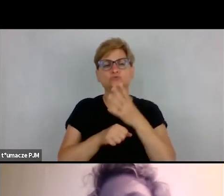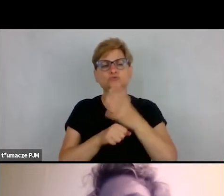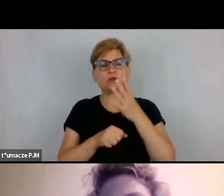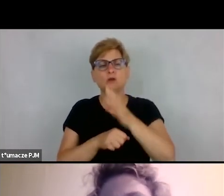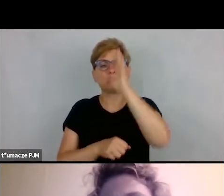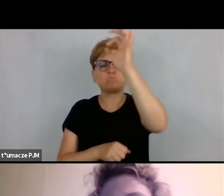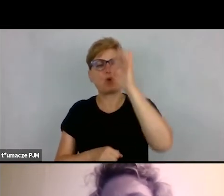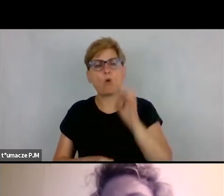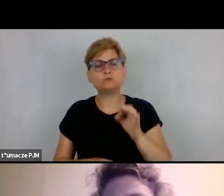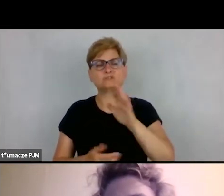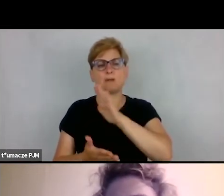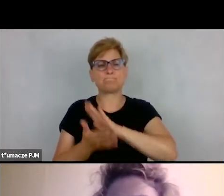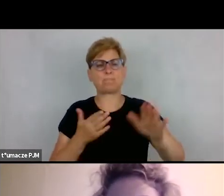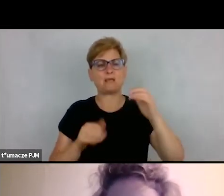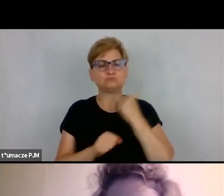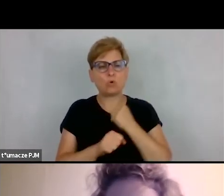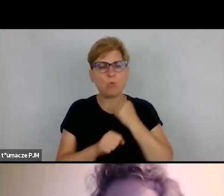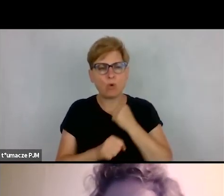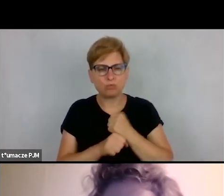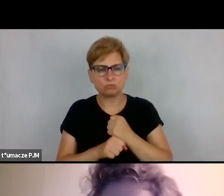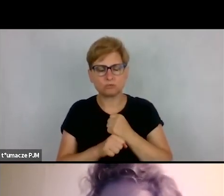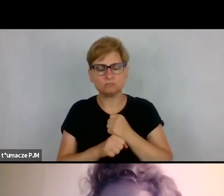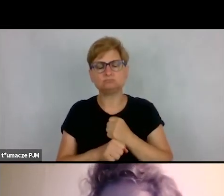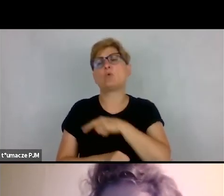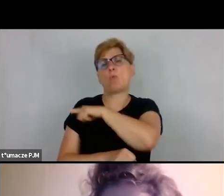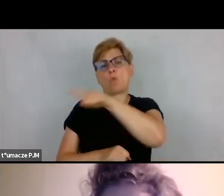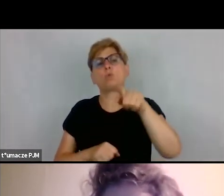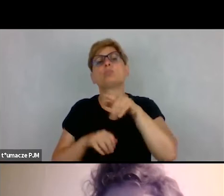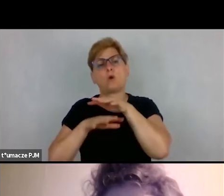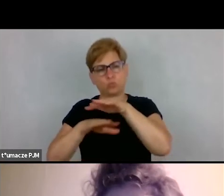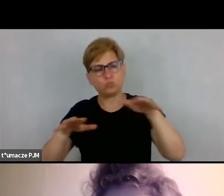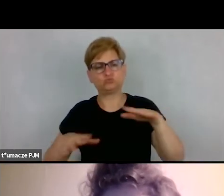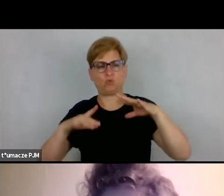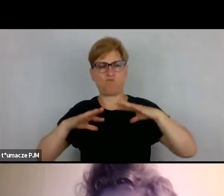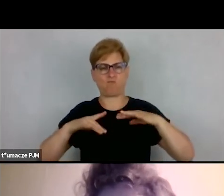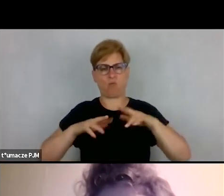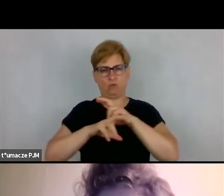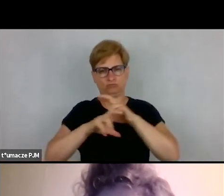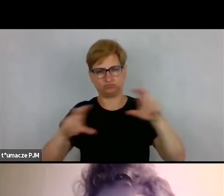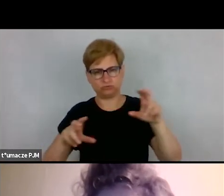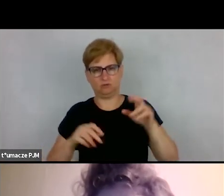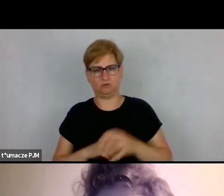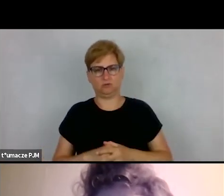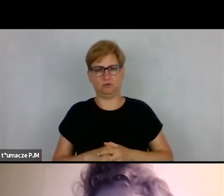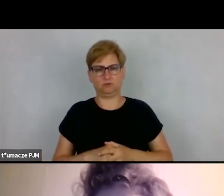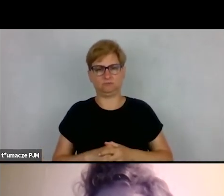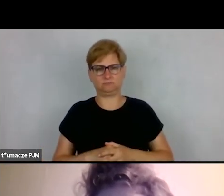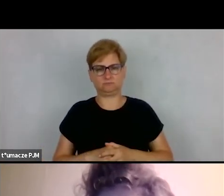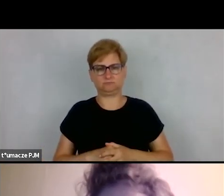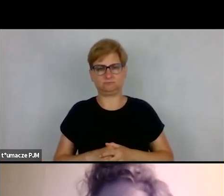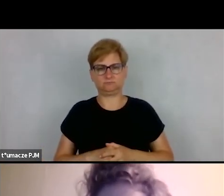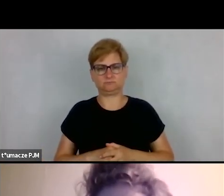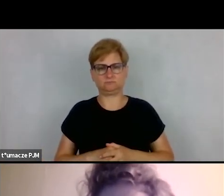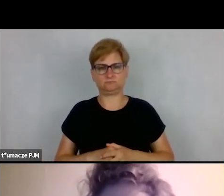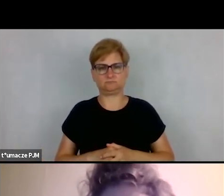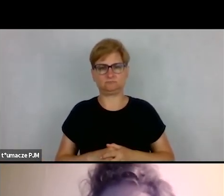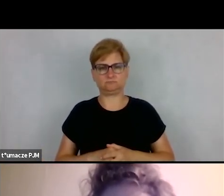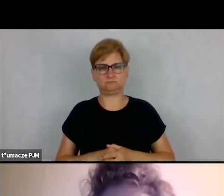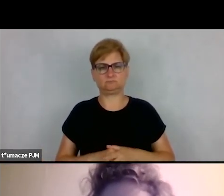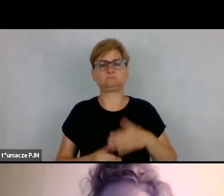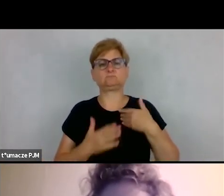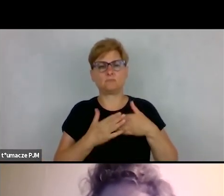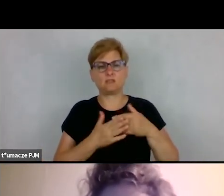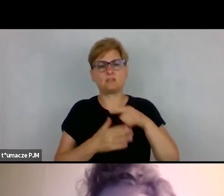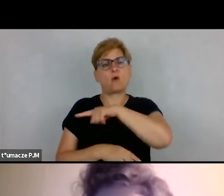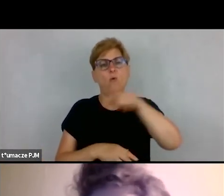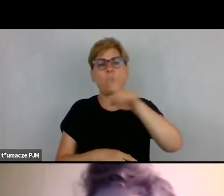and people are also eager to benefit from a lunch that you might provide during a workshop, or a,